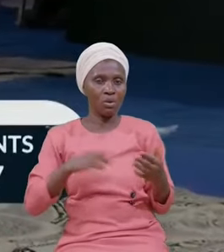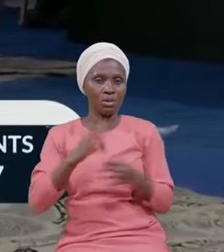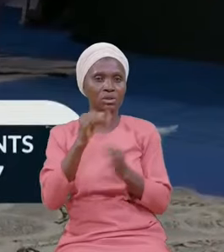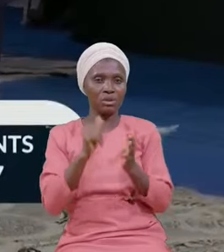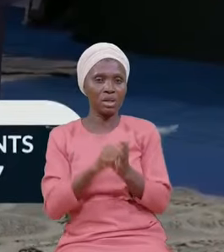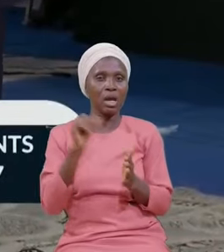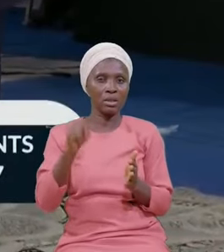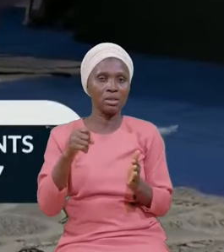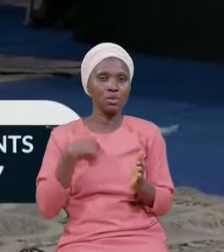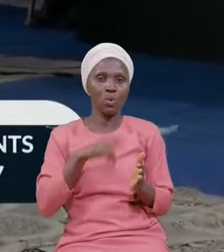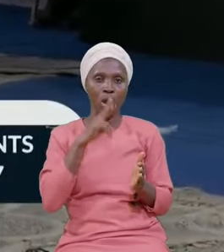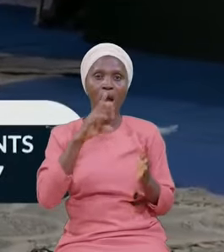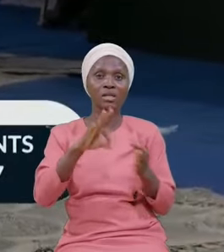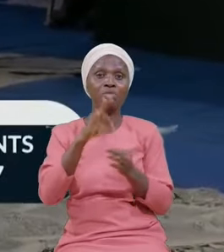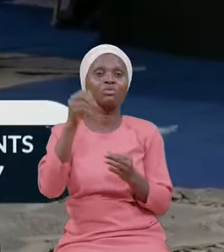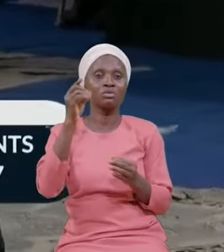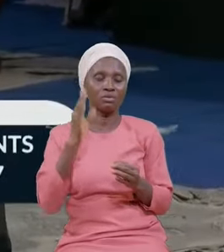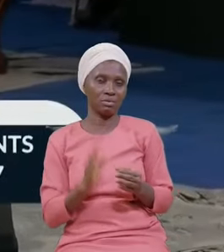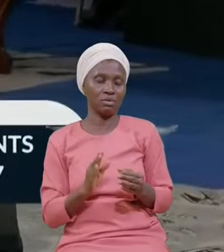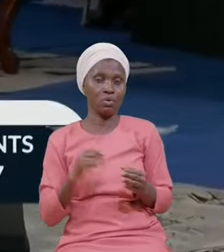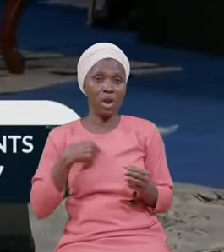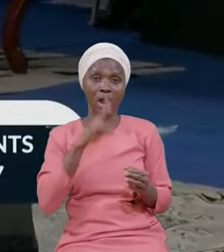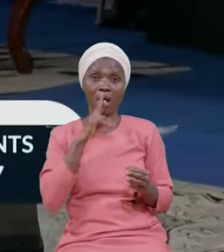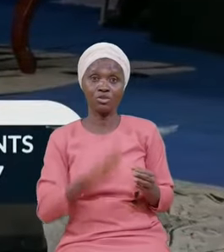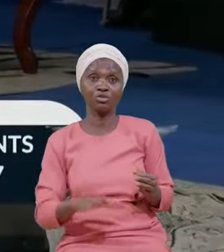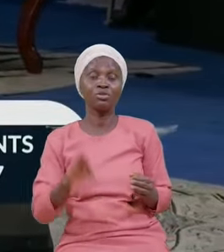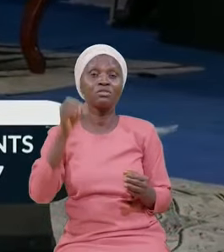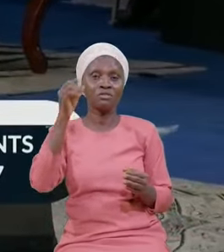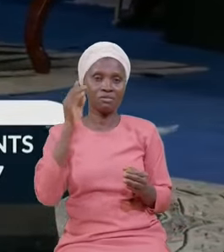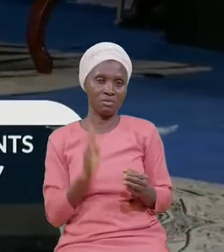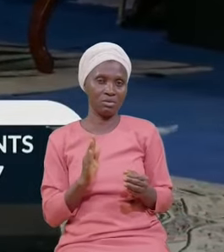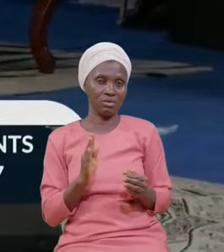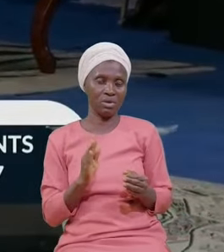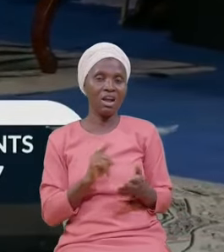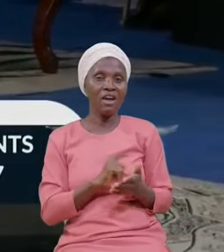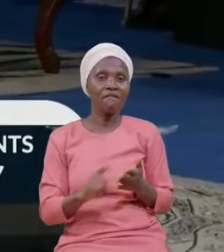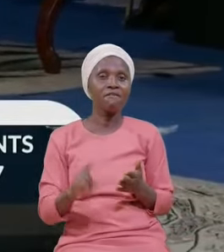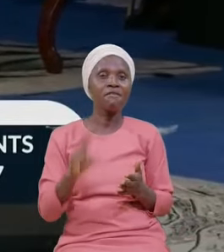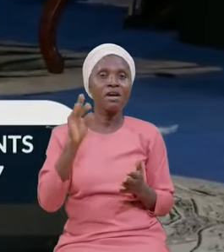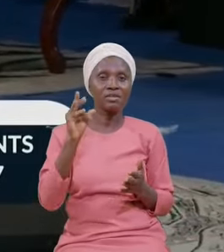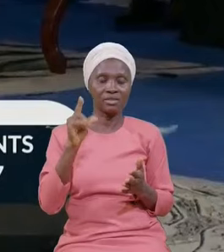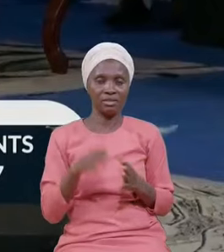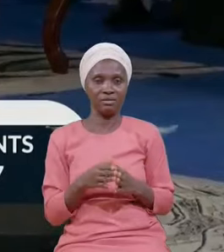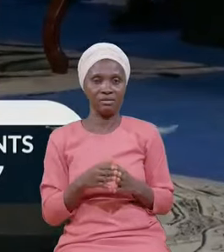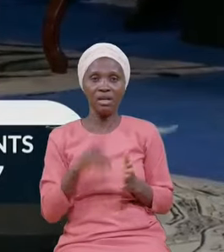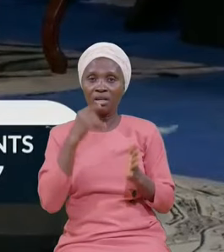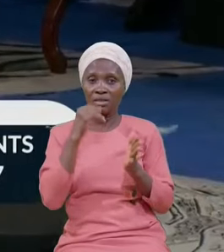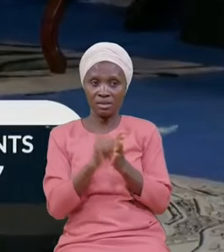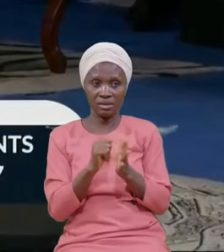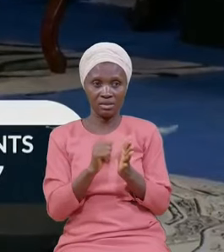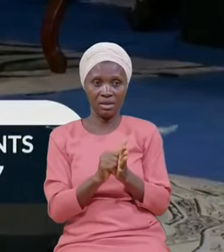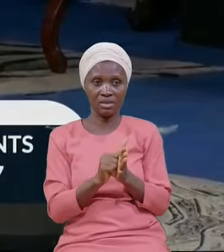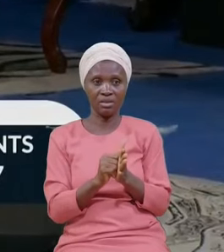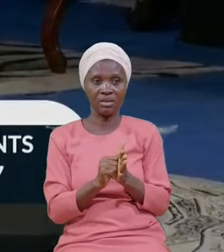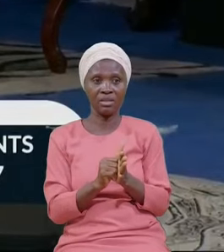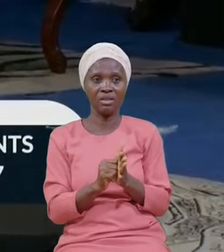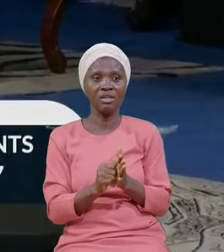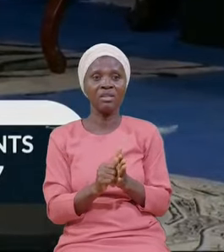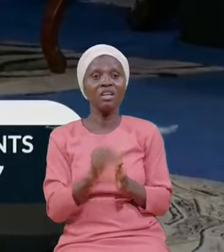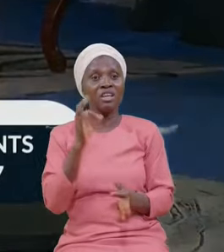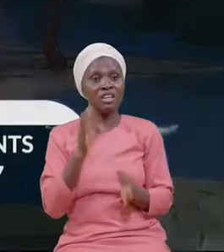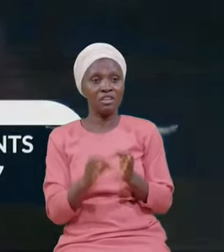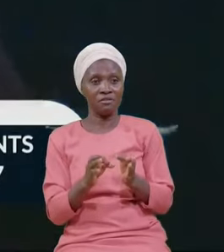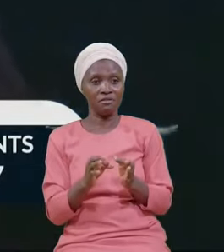17 in verse 17 and if children if were children then we a ears where